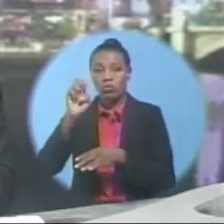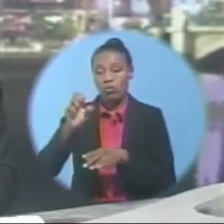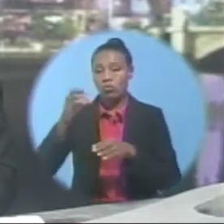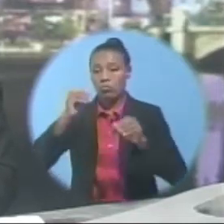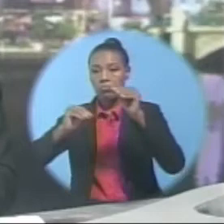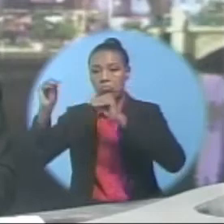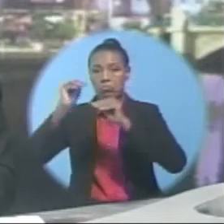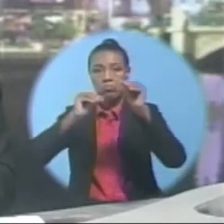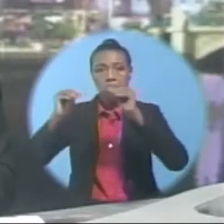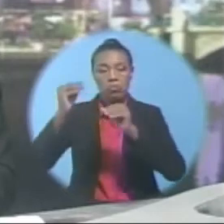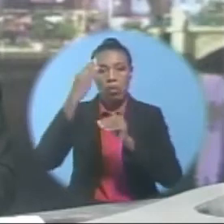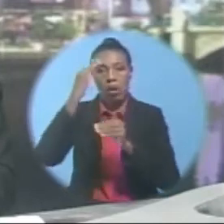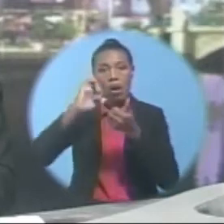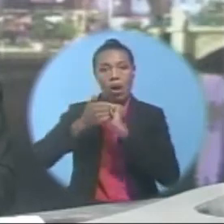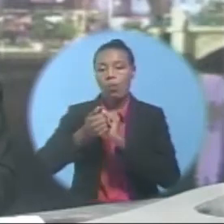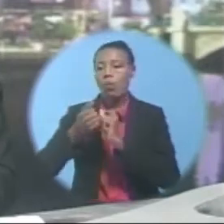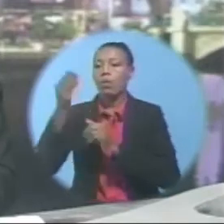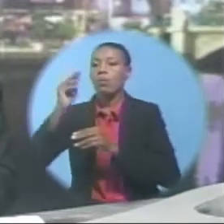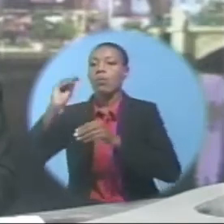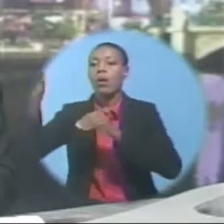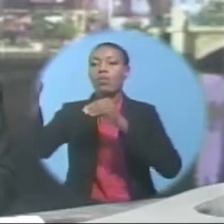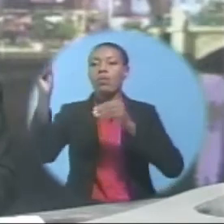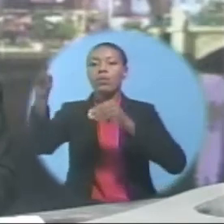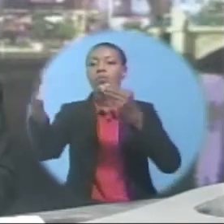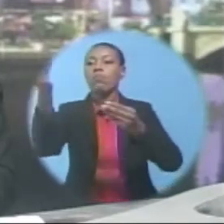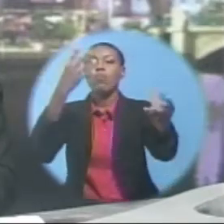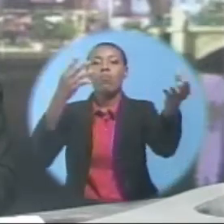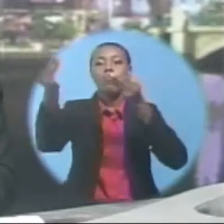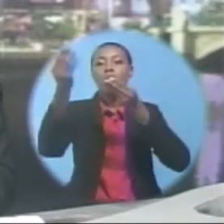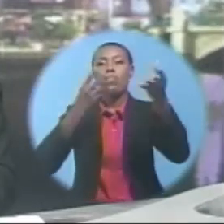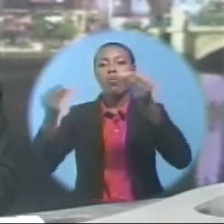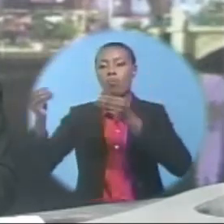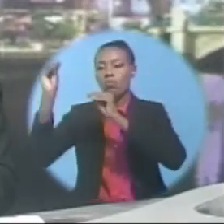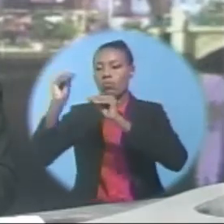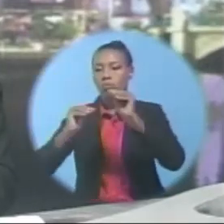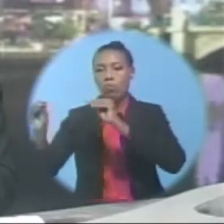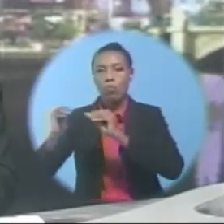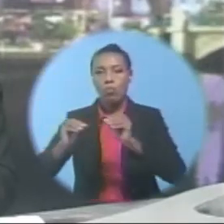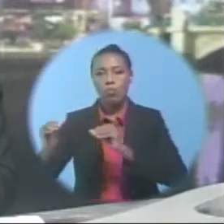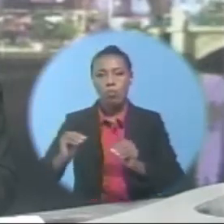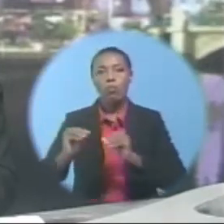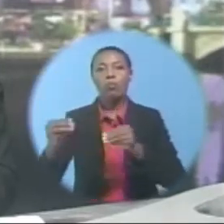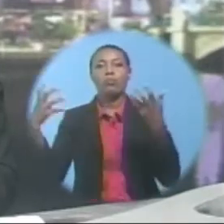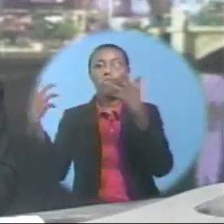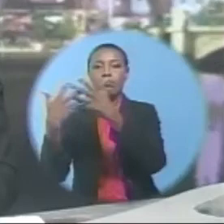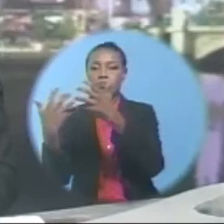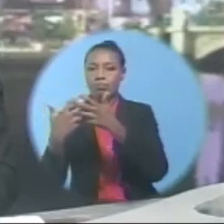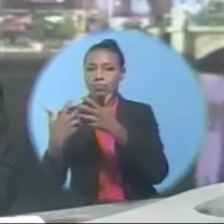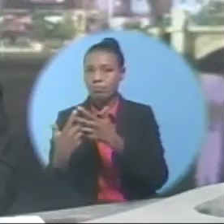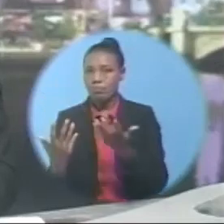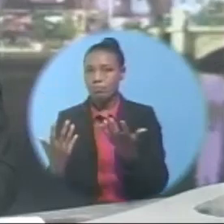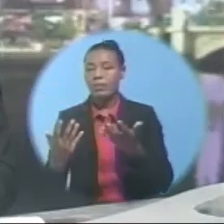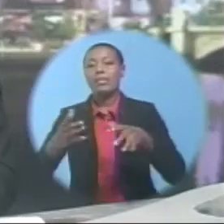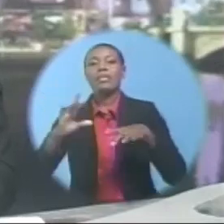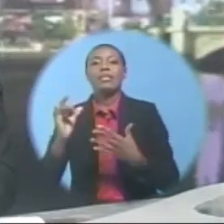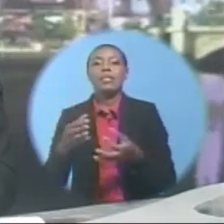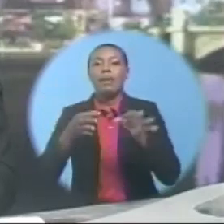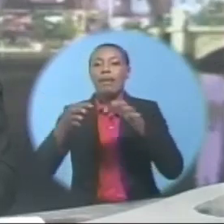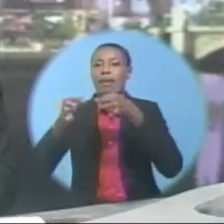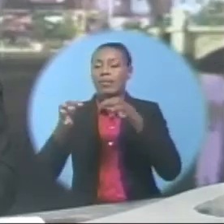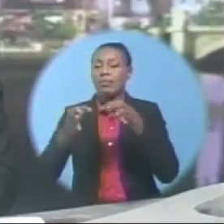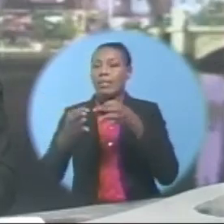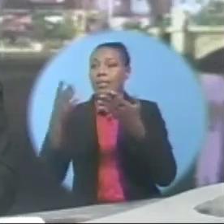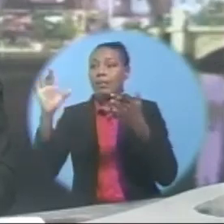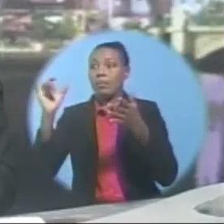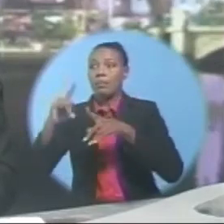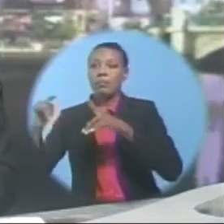June, based on information submitted by the delegations that had registered by that time. However, she explains once